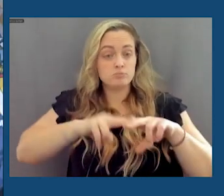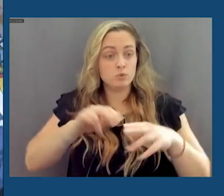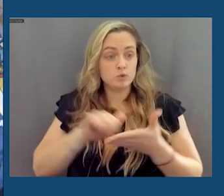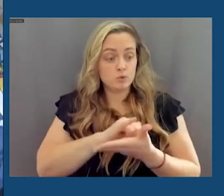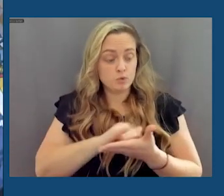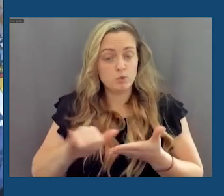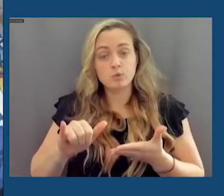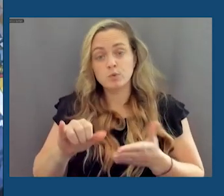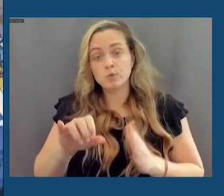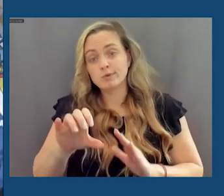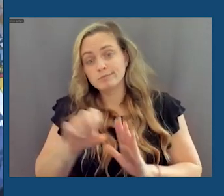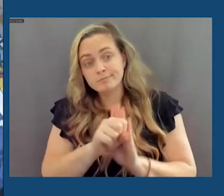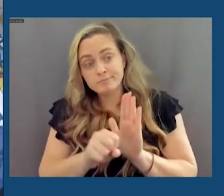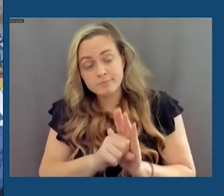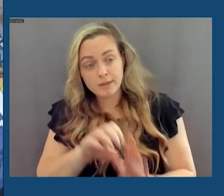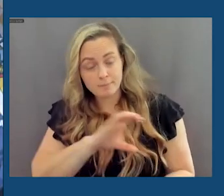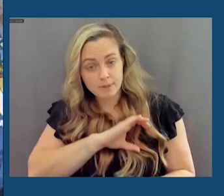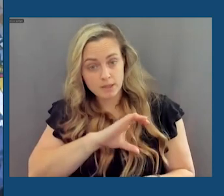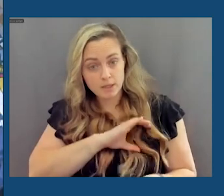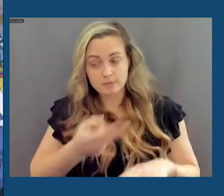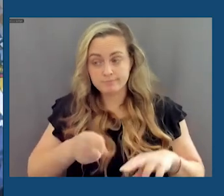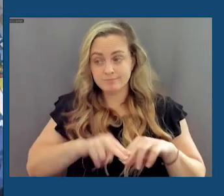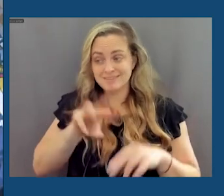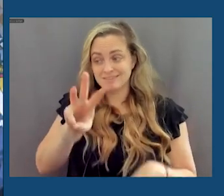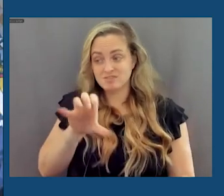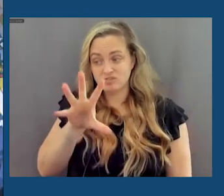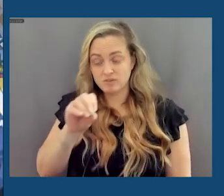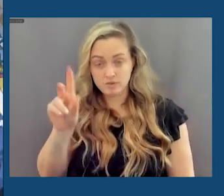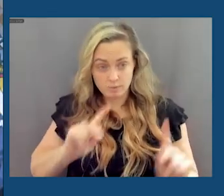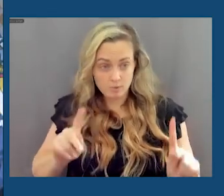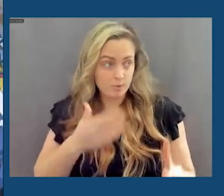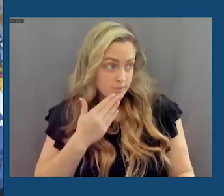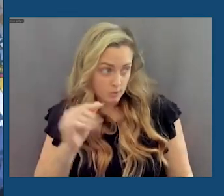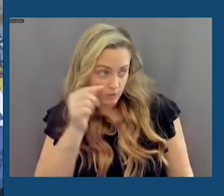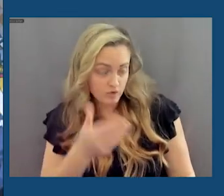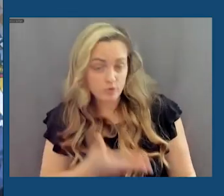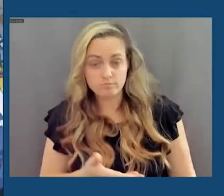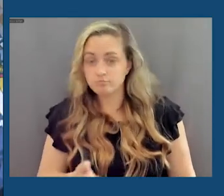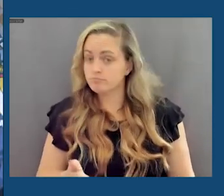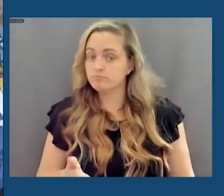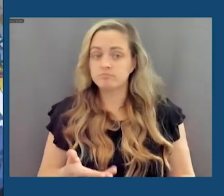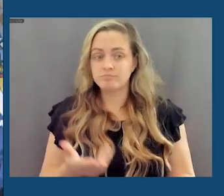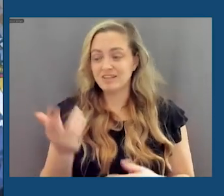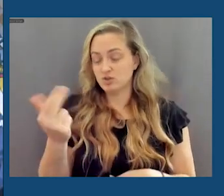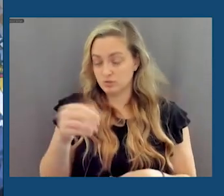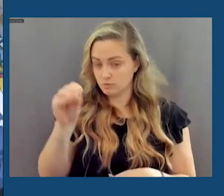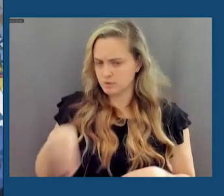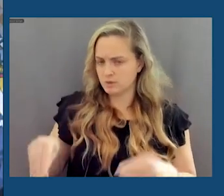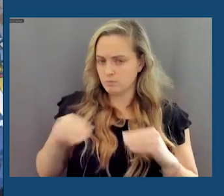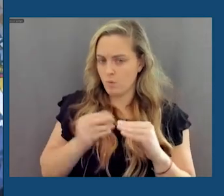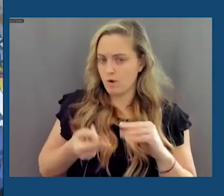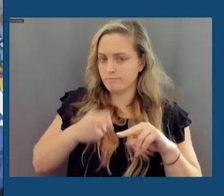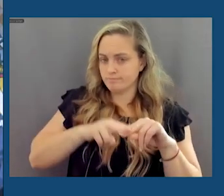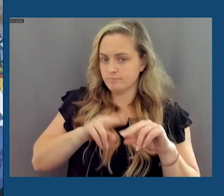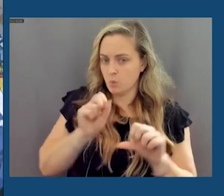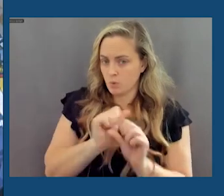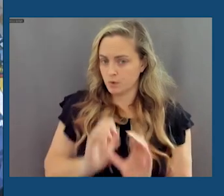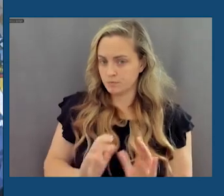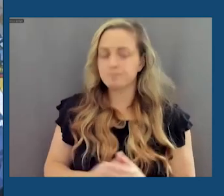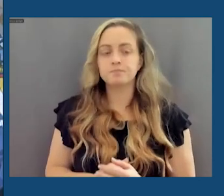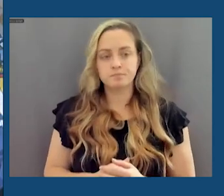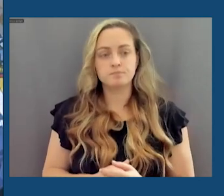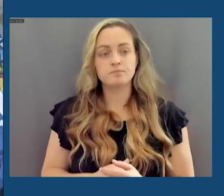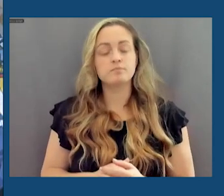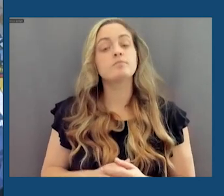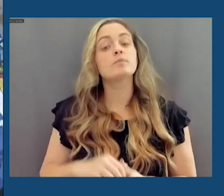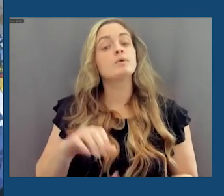headcount by 650 people. Thank you, Governor. That amounts to 13% in personnel. The New York State Police